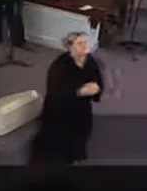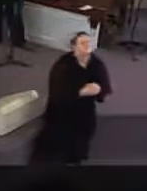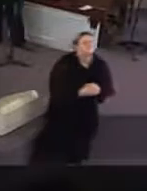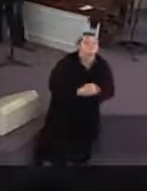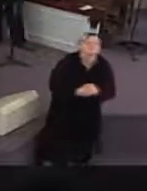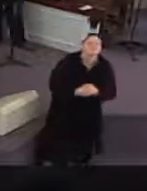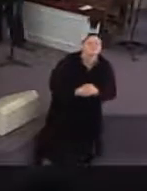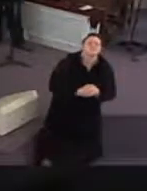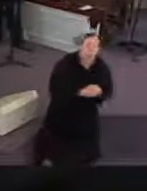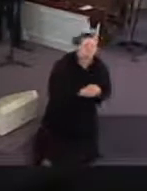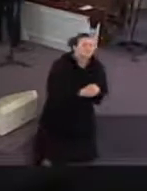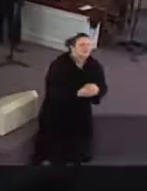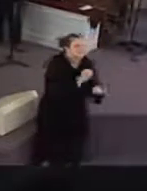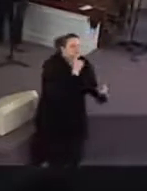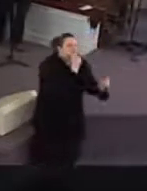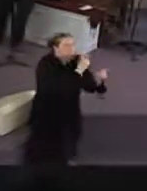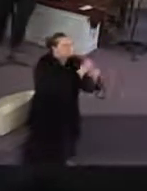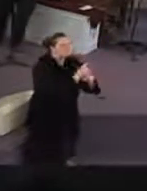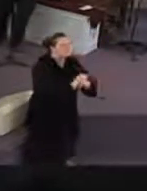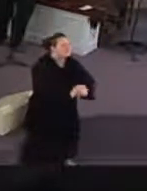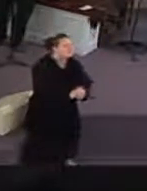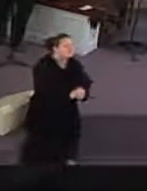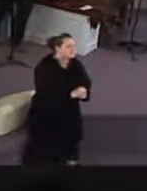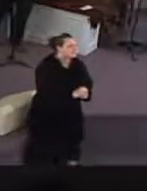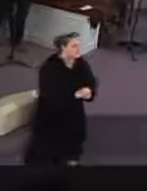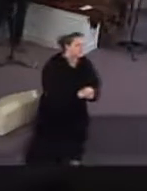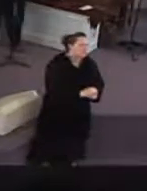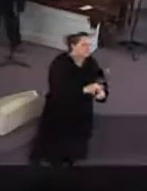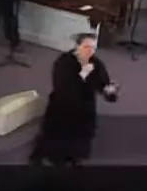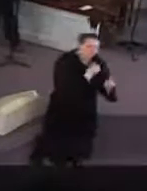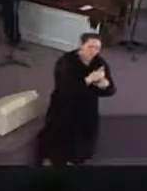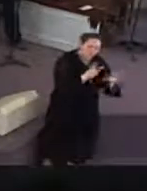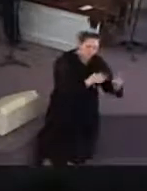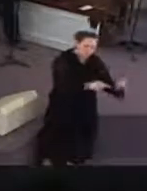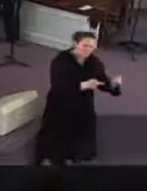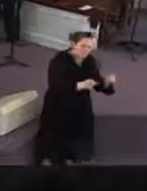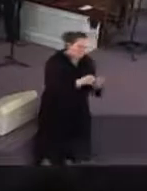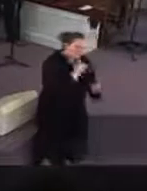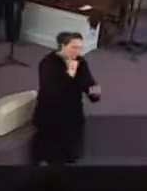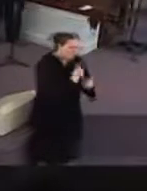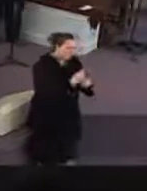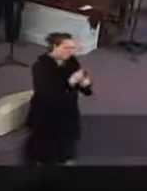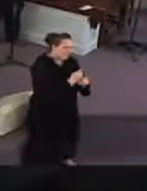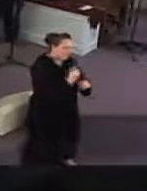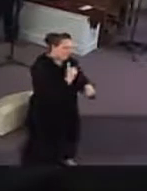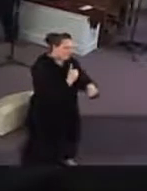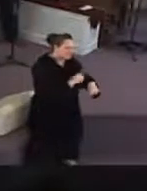It's appropriate. You're in the right place at the right time.